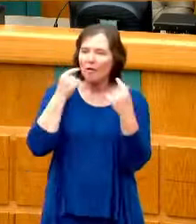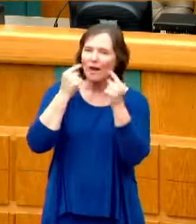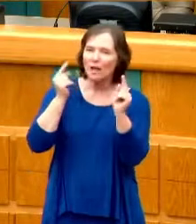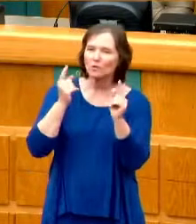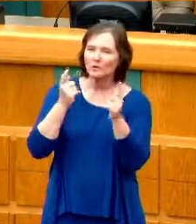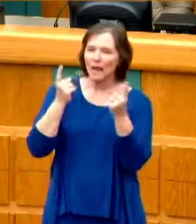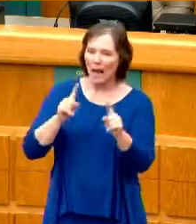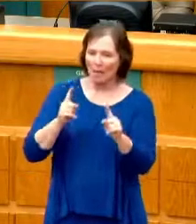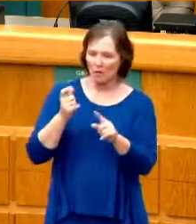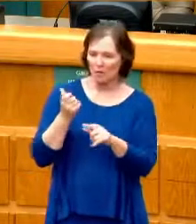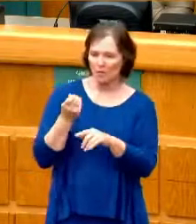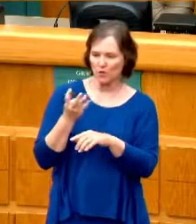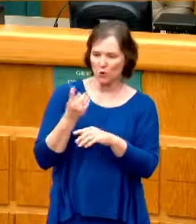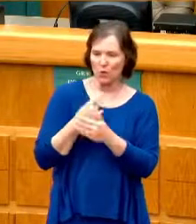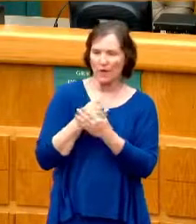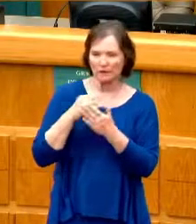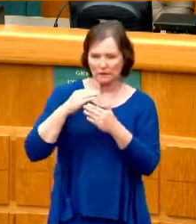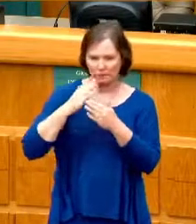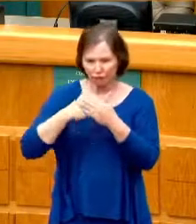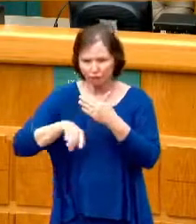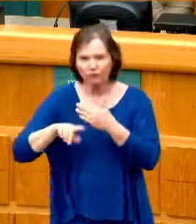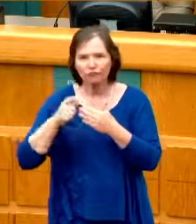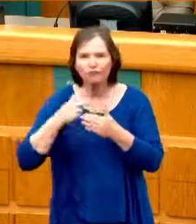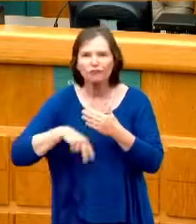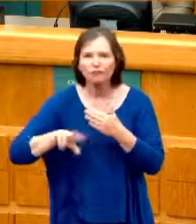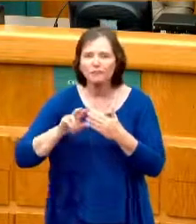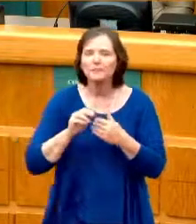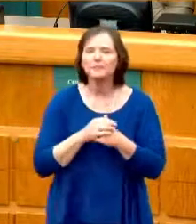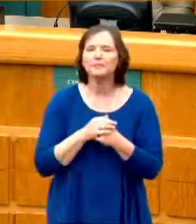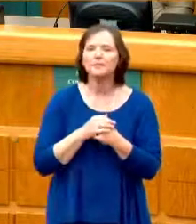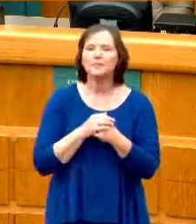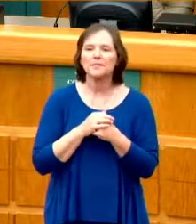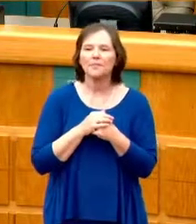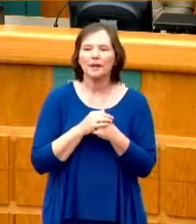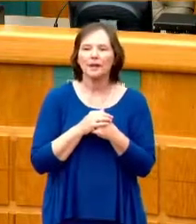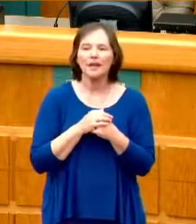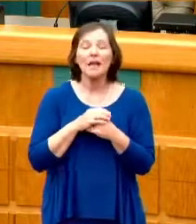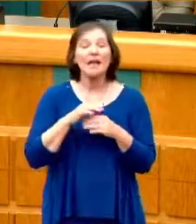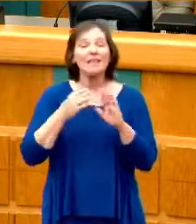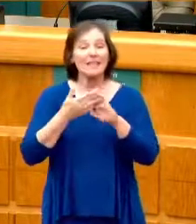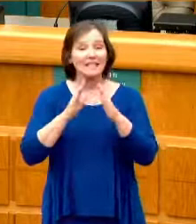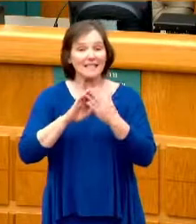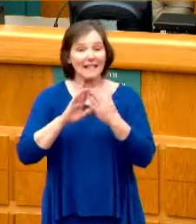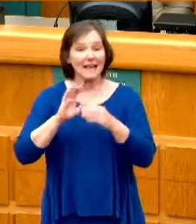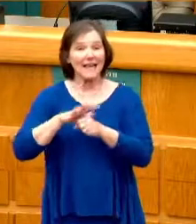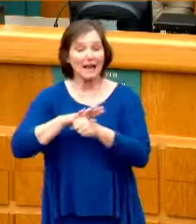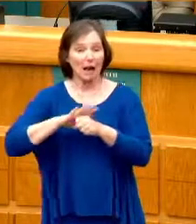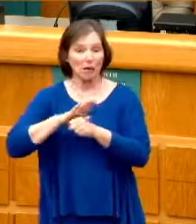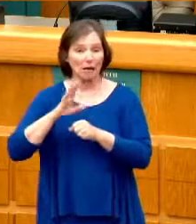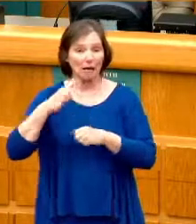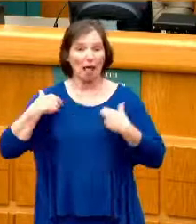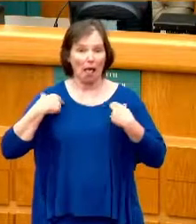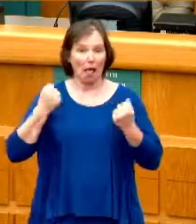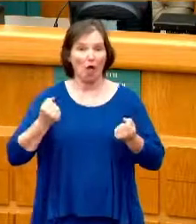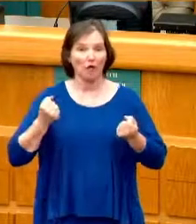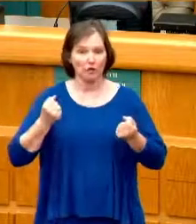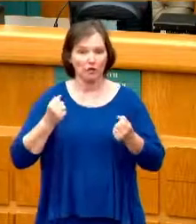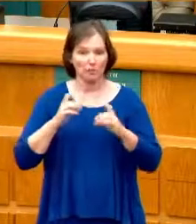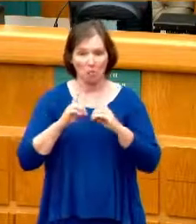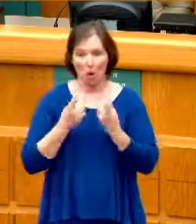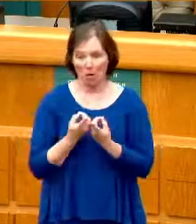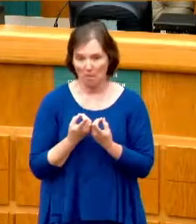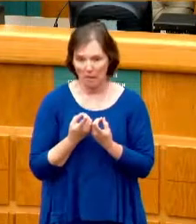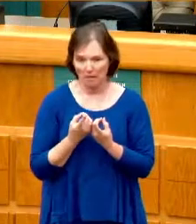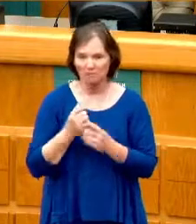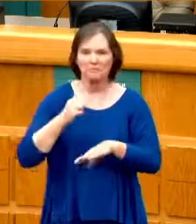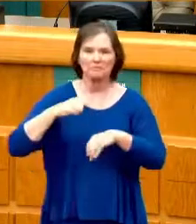Our city-county public health department is designated, as all of you know, as a hub. And when vaccines were